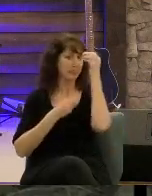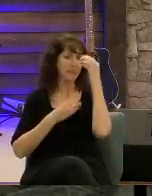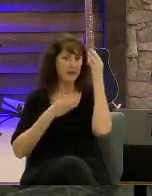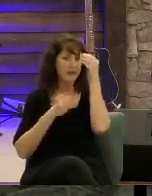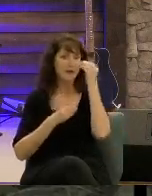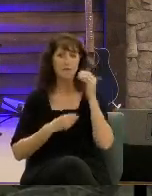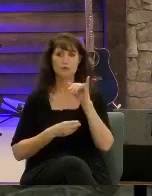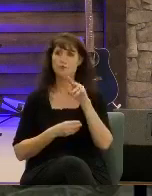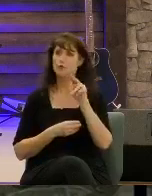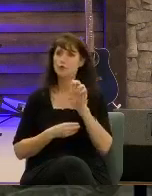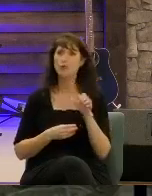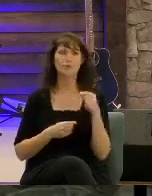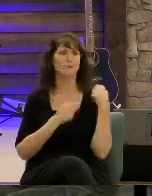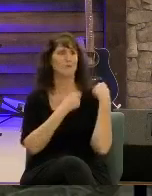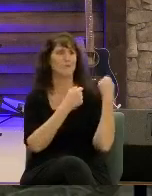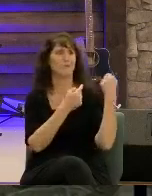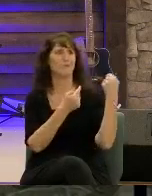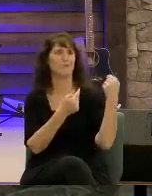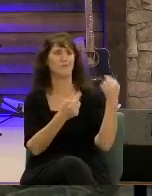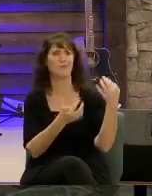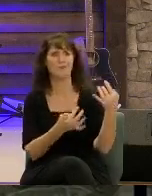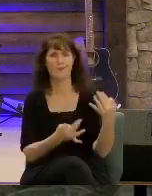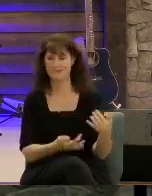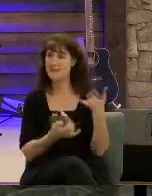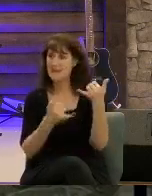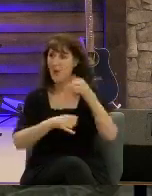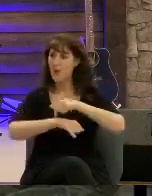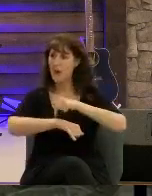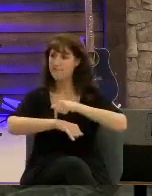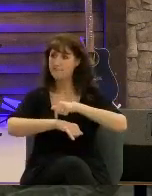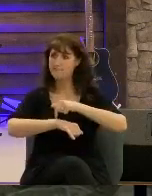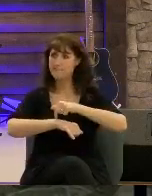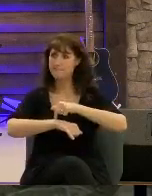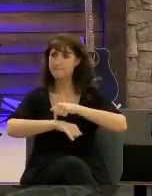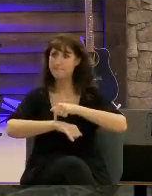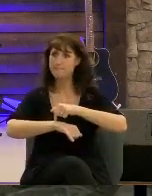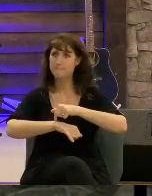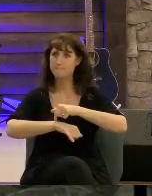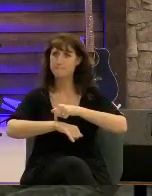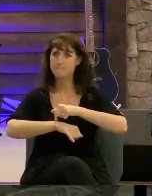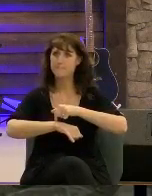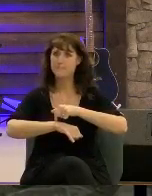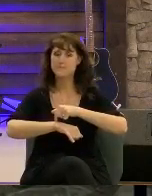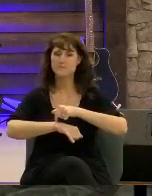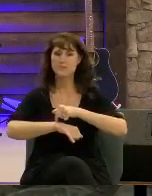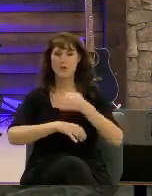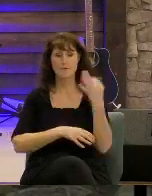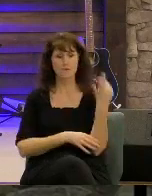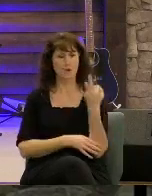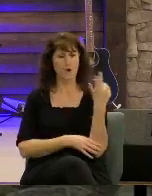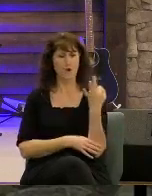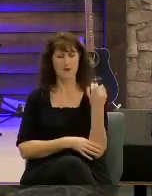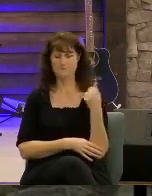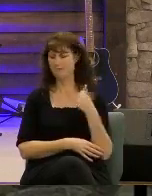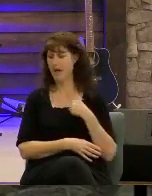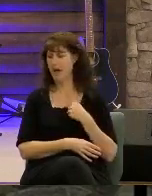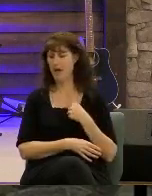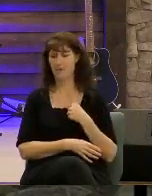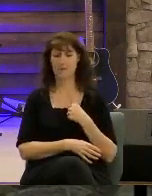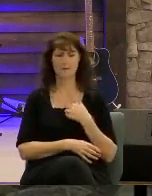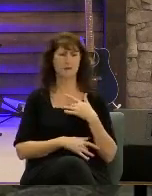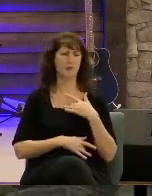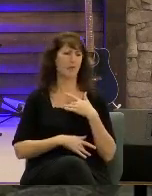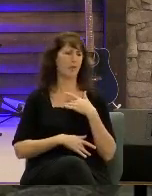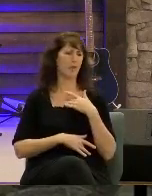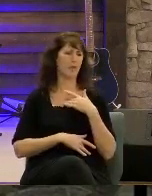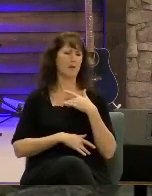know, whatever you've been thinking about, it's time. It's time. Okay, so Friday I was miserable. Everything from here